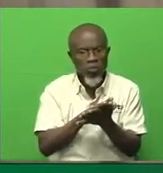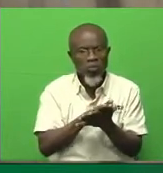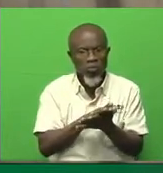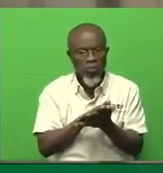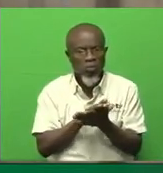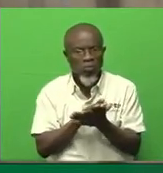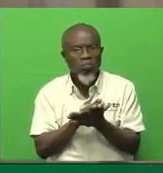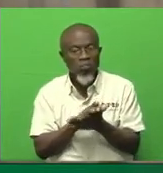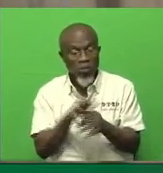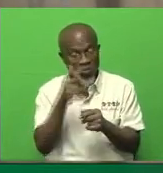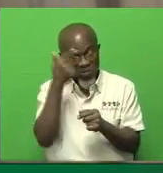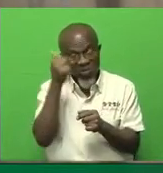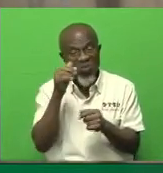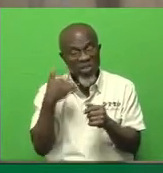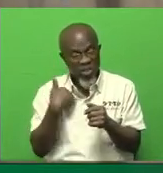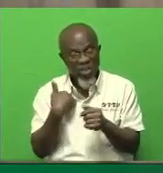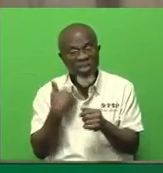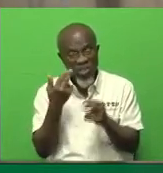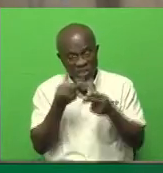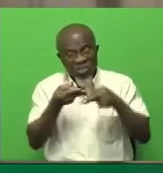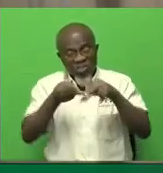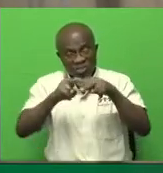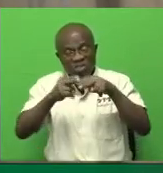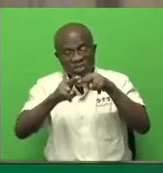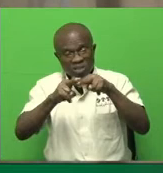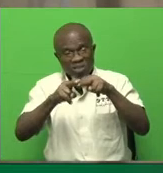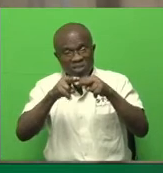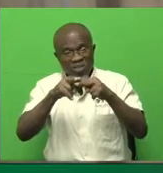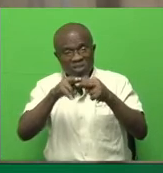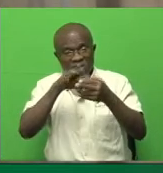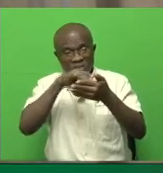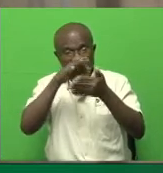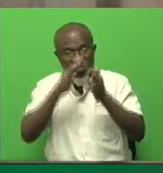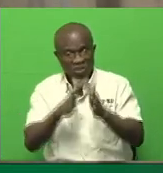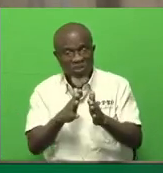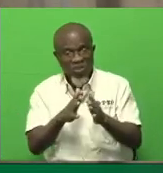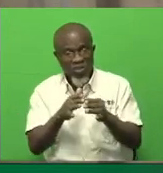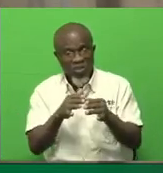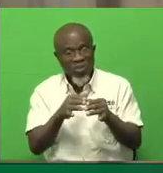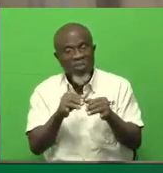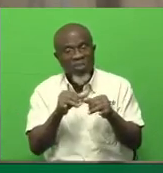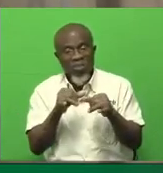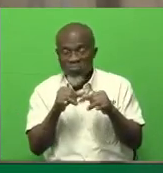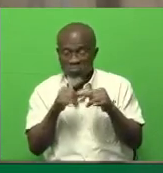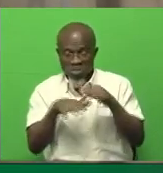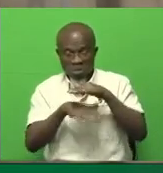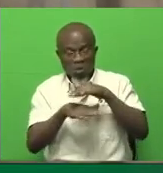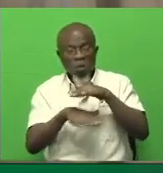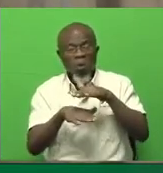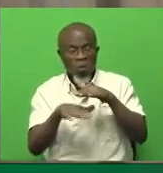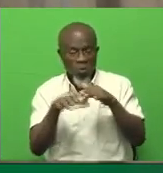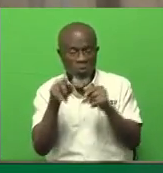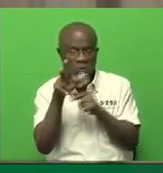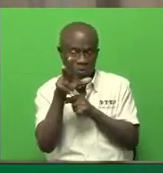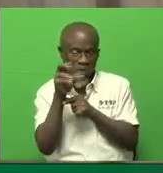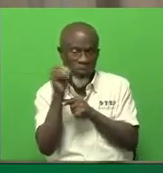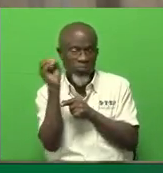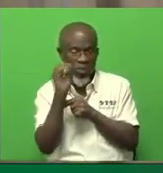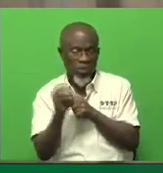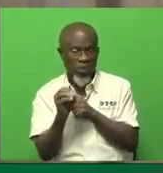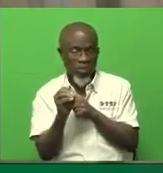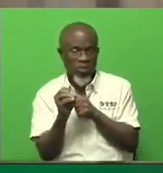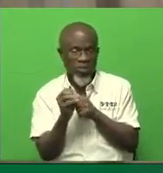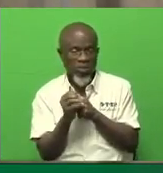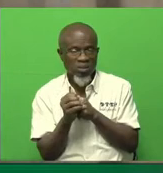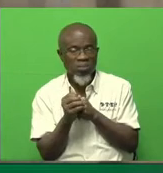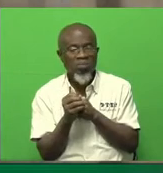going below 30 percent let us be reminded 50 is still a pass Mark okay right so here